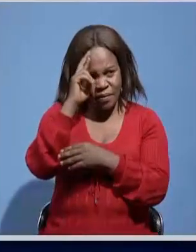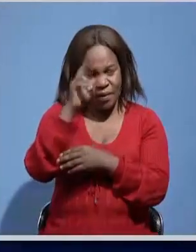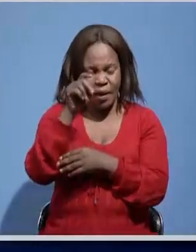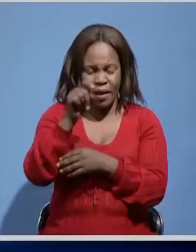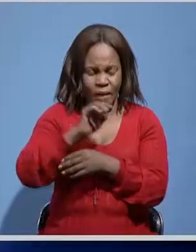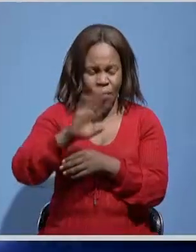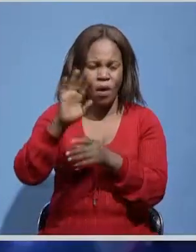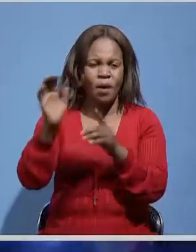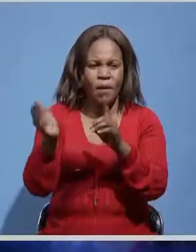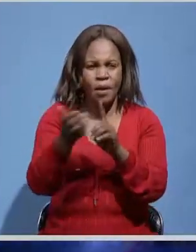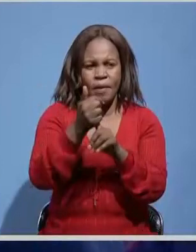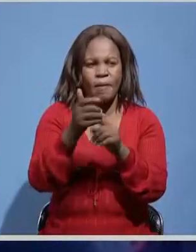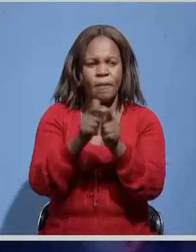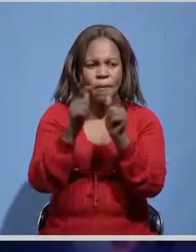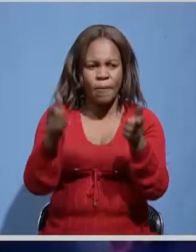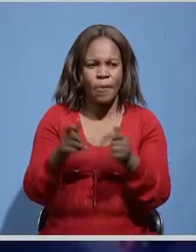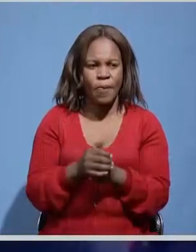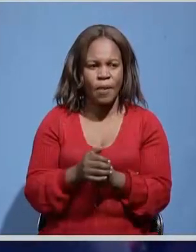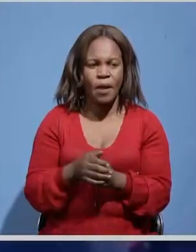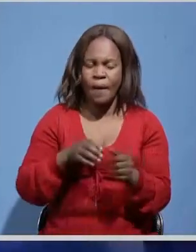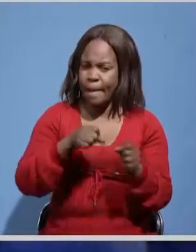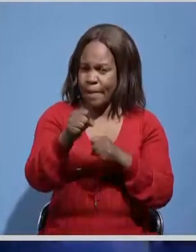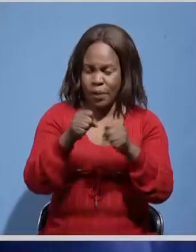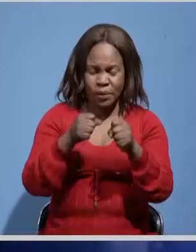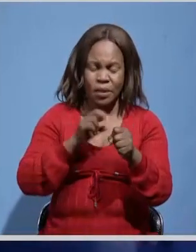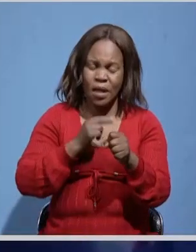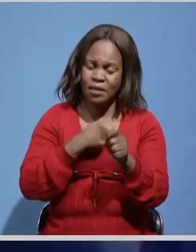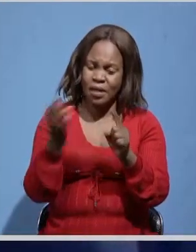great achievements. Boxing, we've achieved a lot,